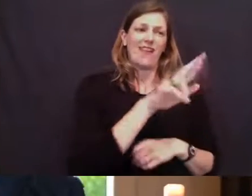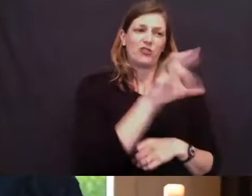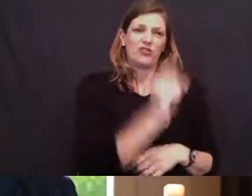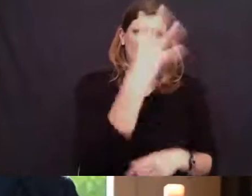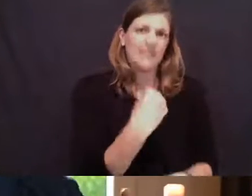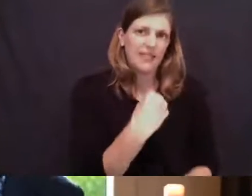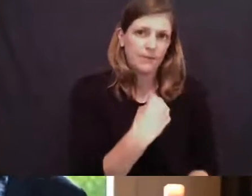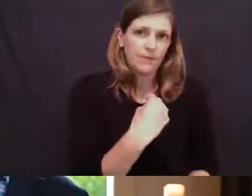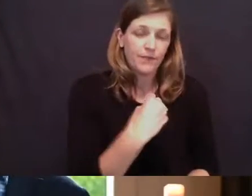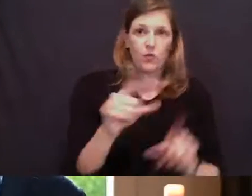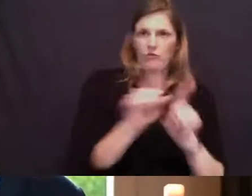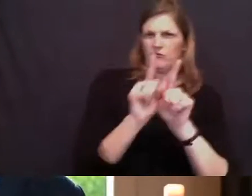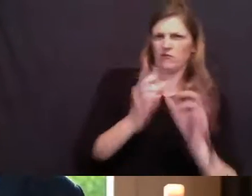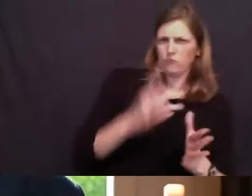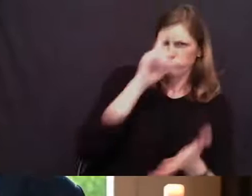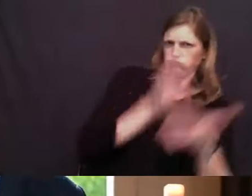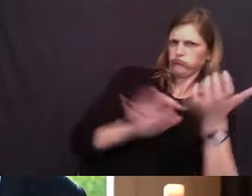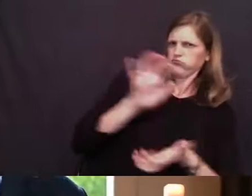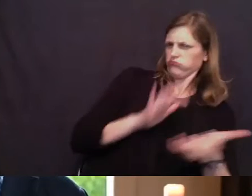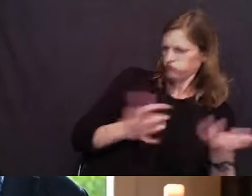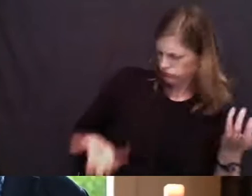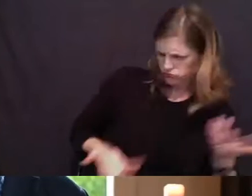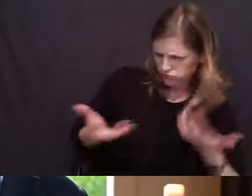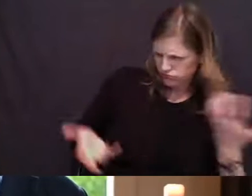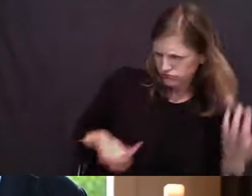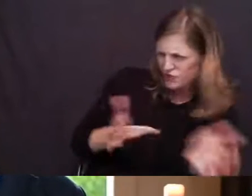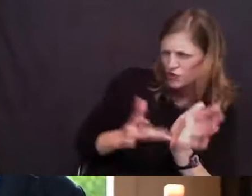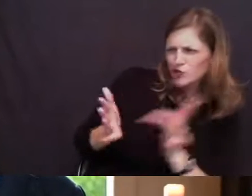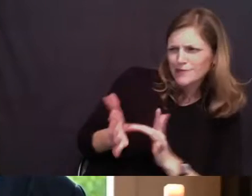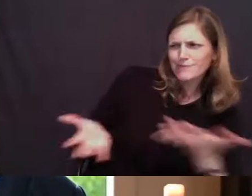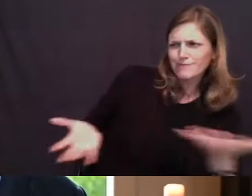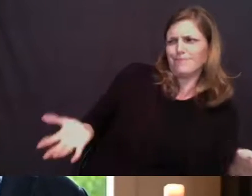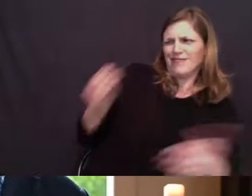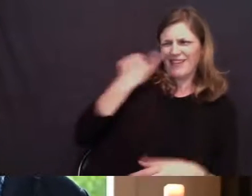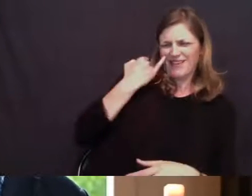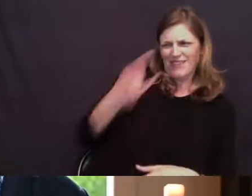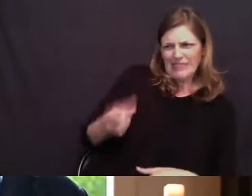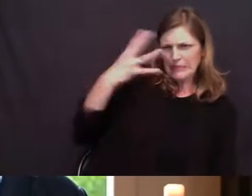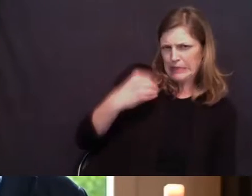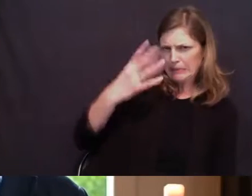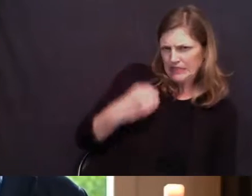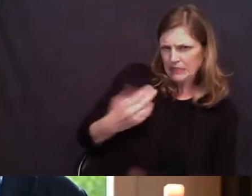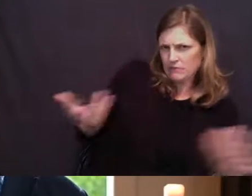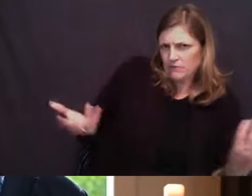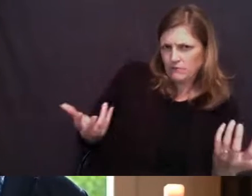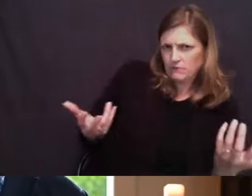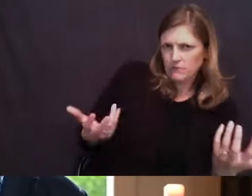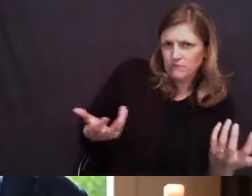sudden the disciples are super confused. They're like, well, Jesus, like, if he's sleeping,